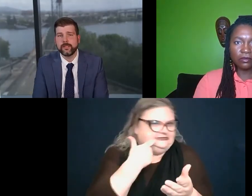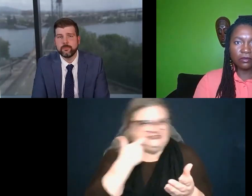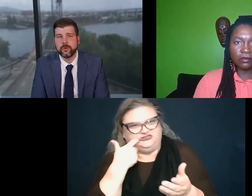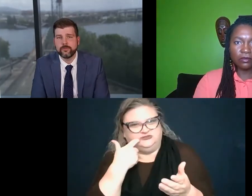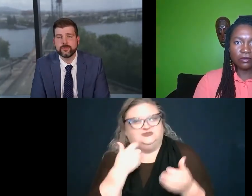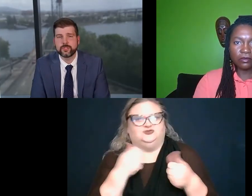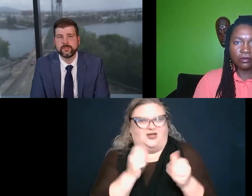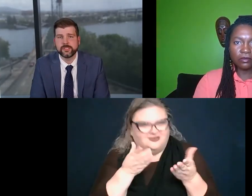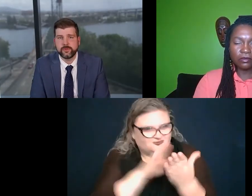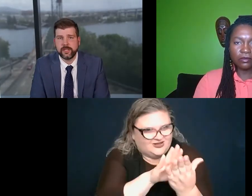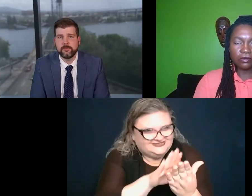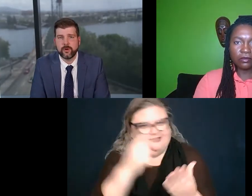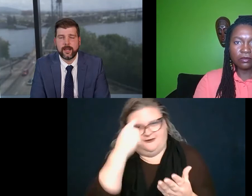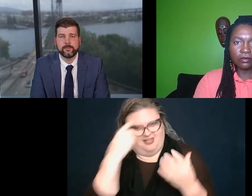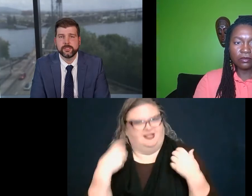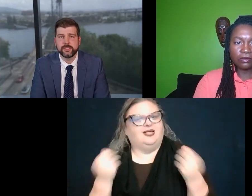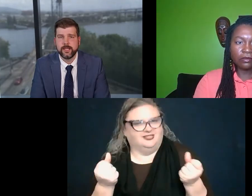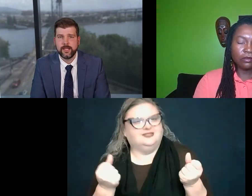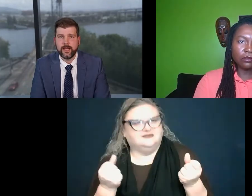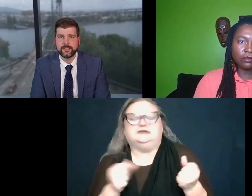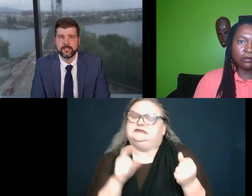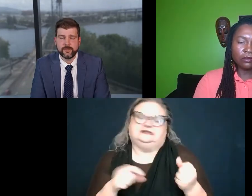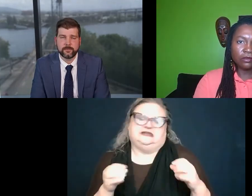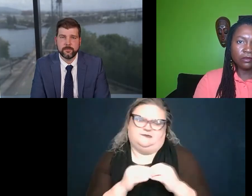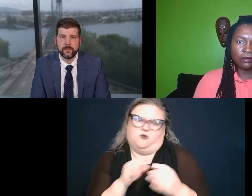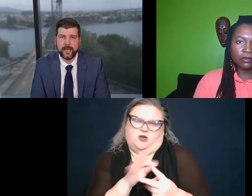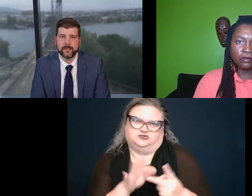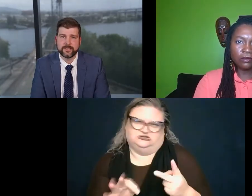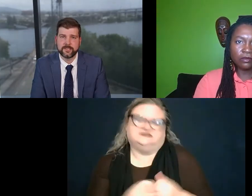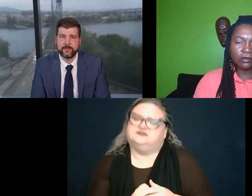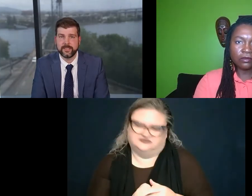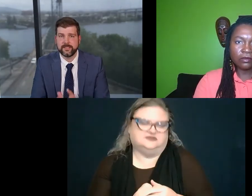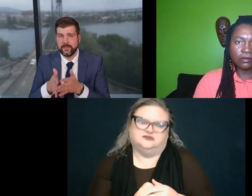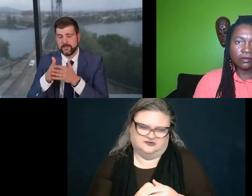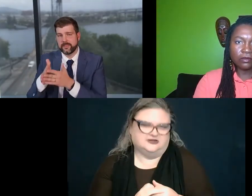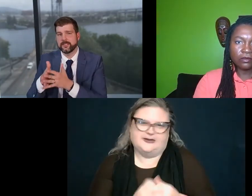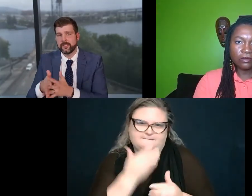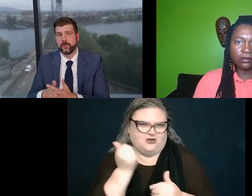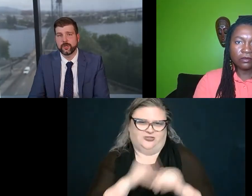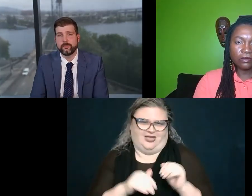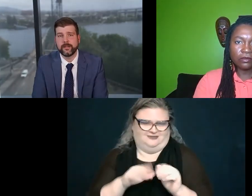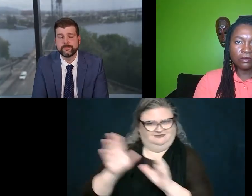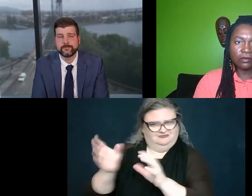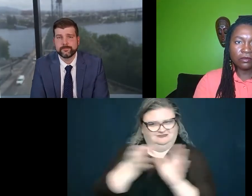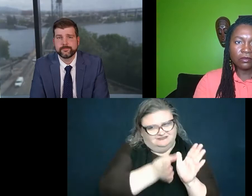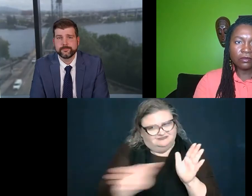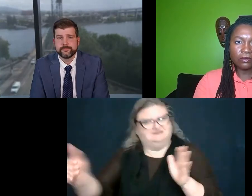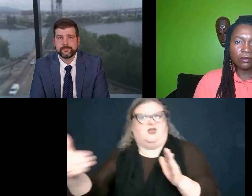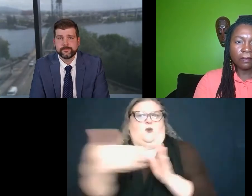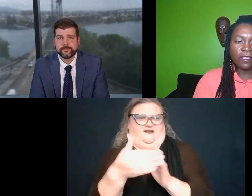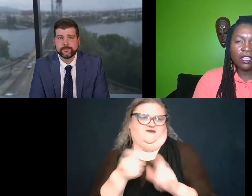We need more of those services. We need more options to deflect people out of the system and get them to things that are going to work better.